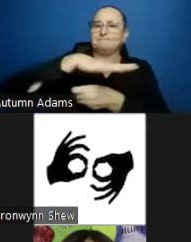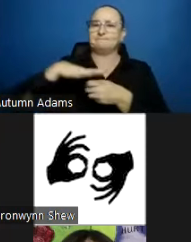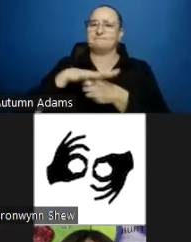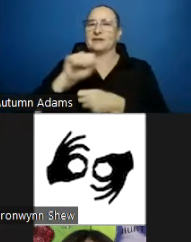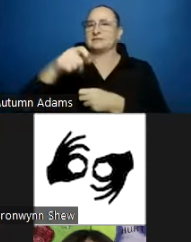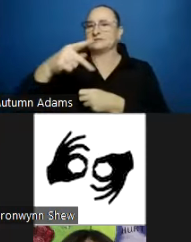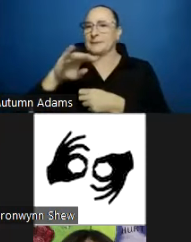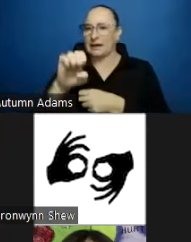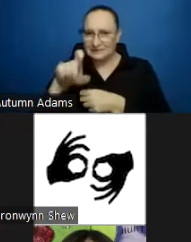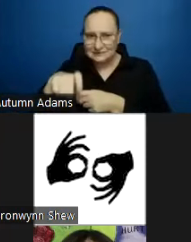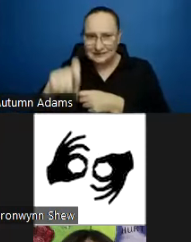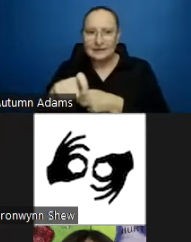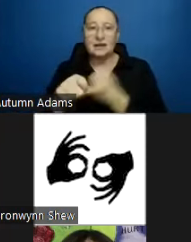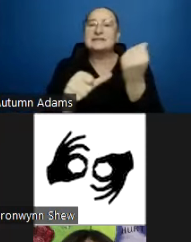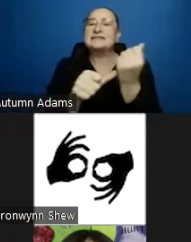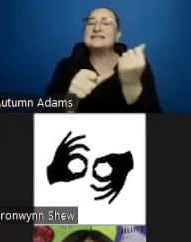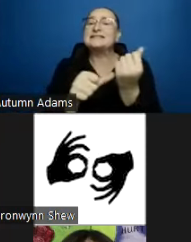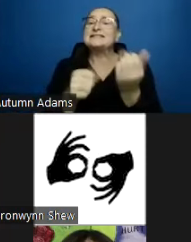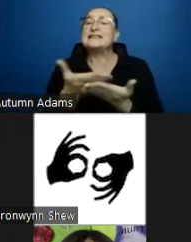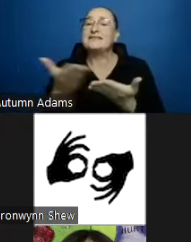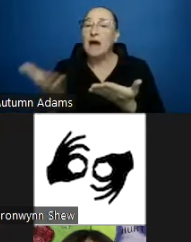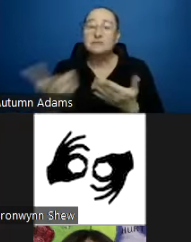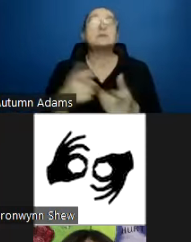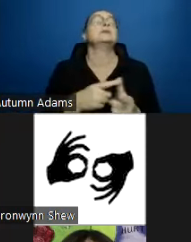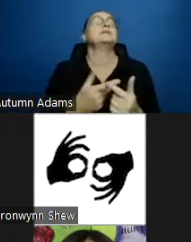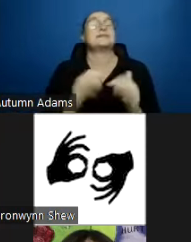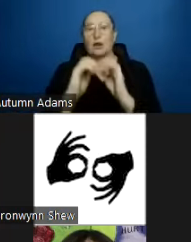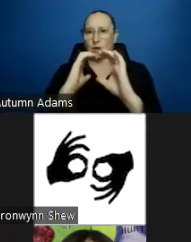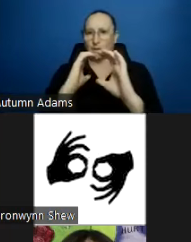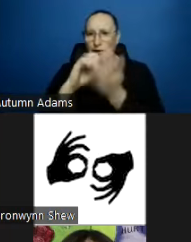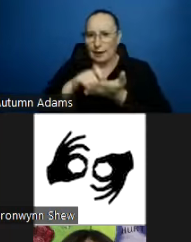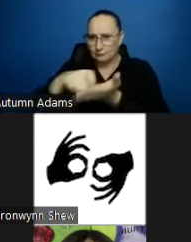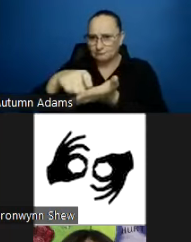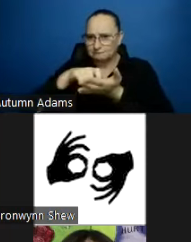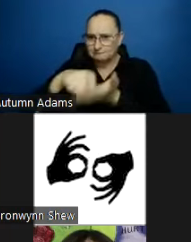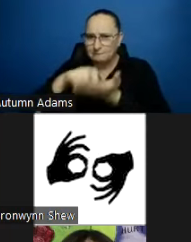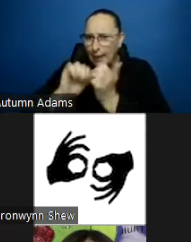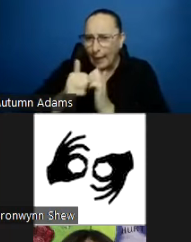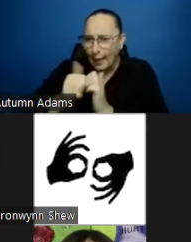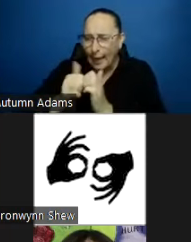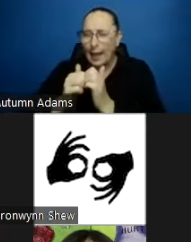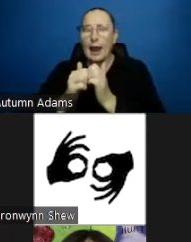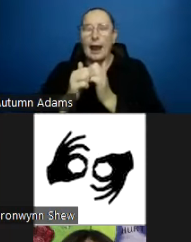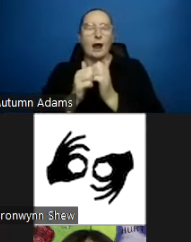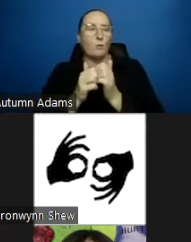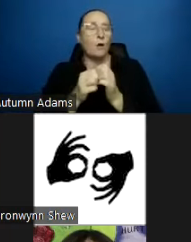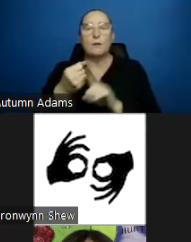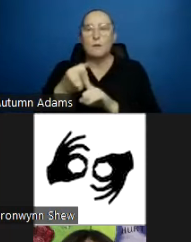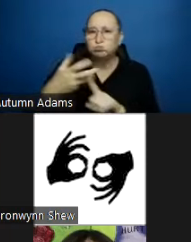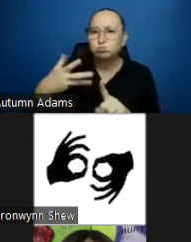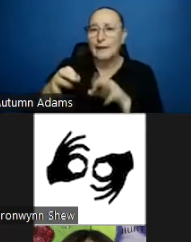assistive devices, how to communicate through writing. We're going to explain interpreters, and then we're going to have